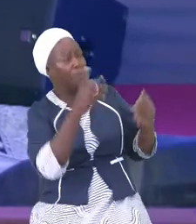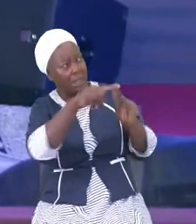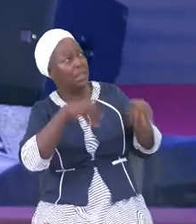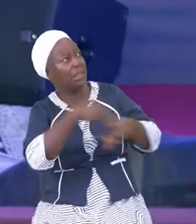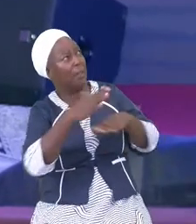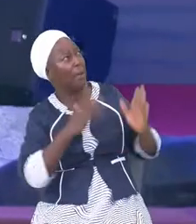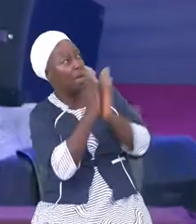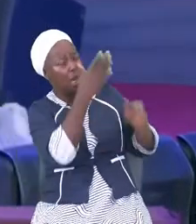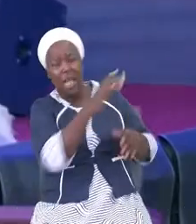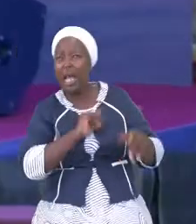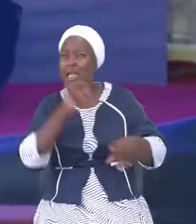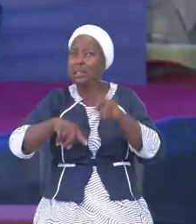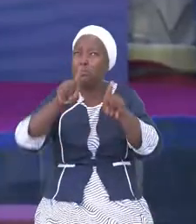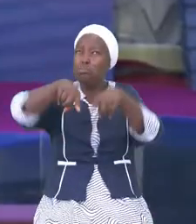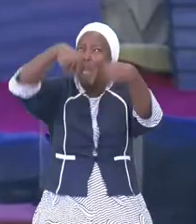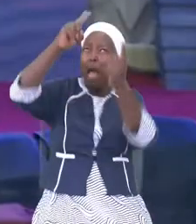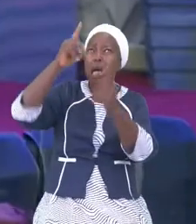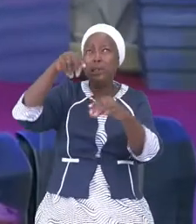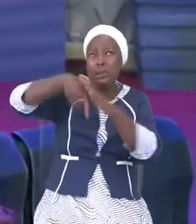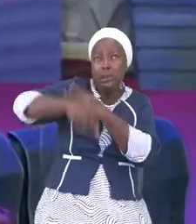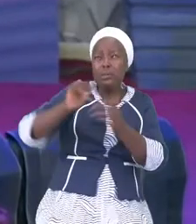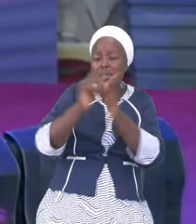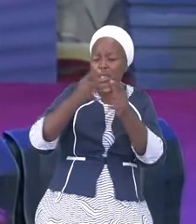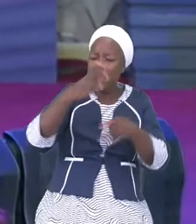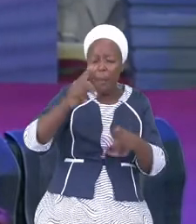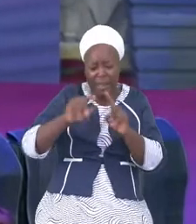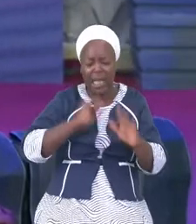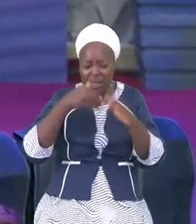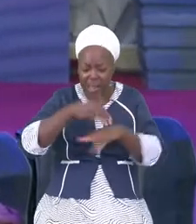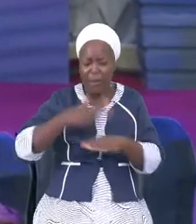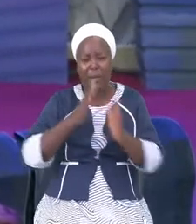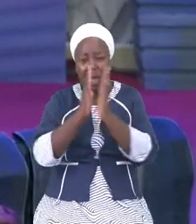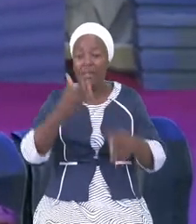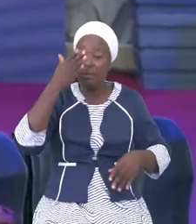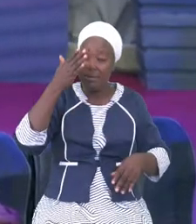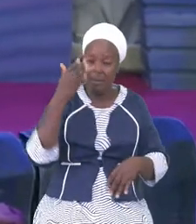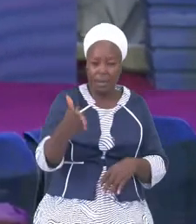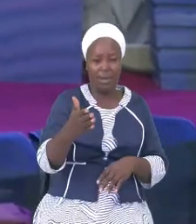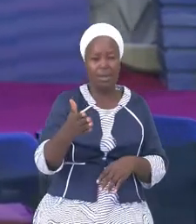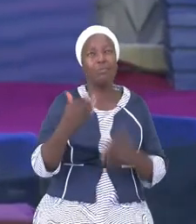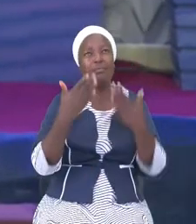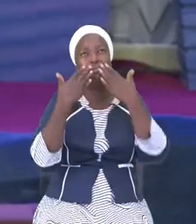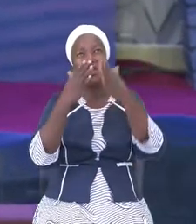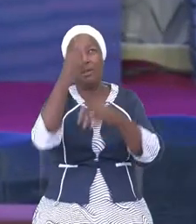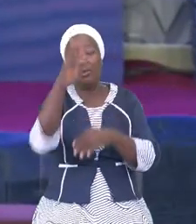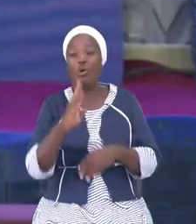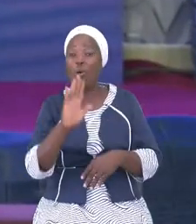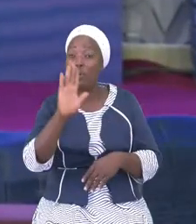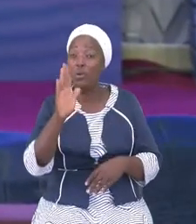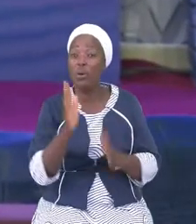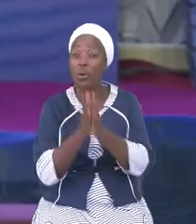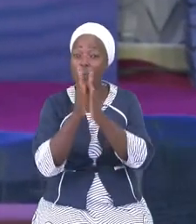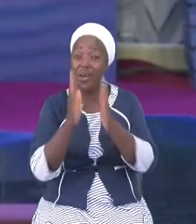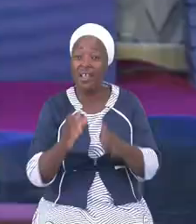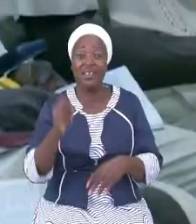my prayer there. I can't go down deep there, I send my prayer there. Thank God, your prayers